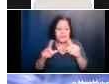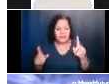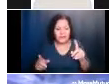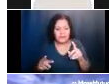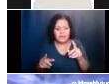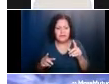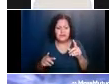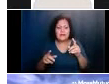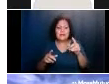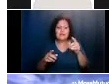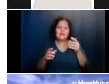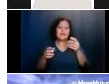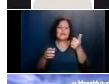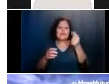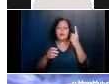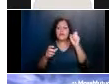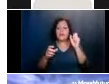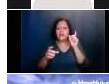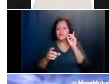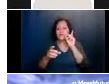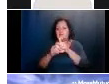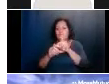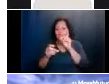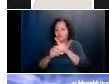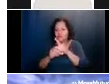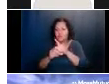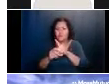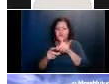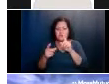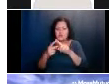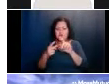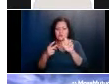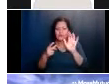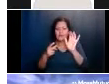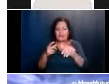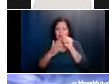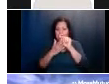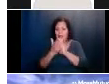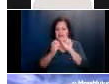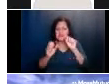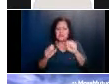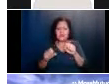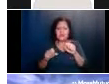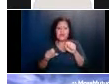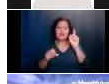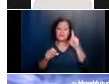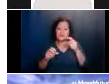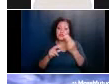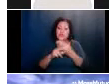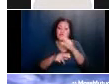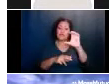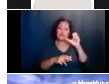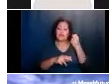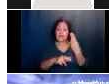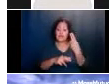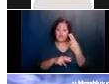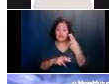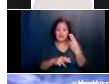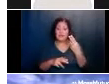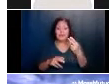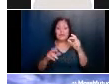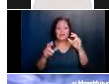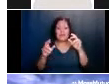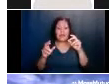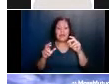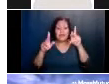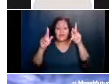anyone, and they must be made in cash. And so it can be the beneficiary, which is the person